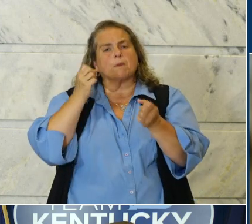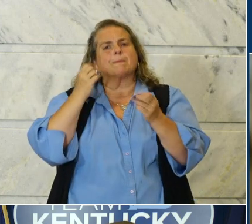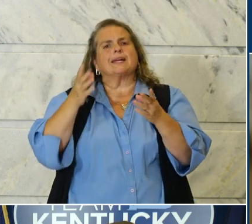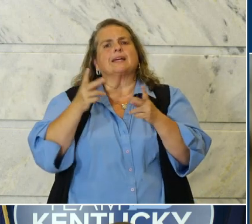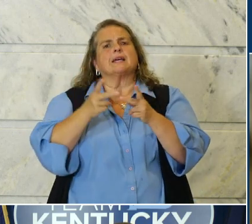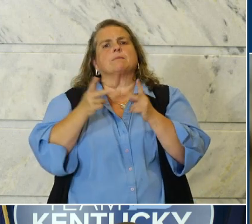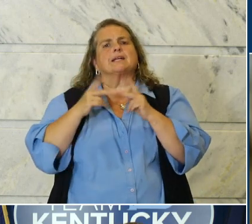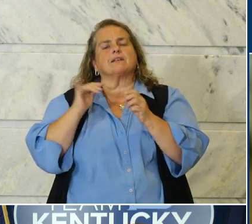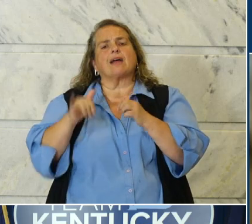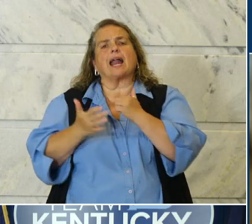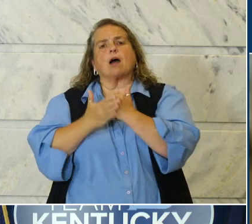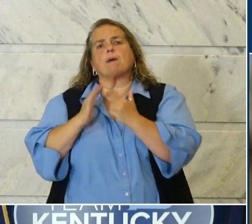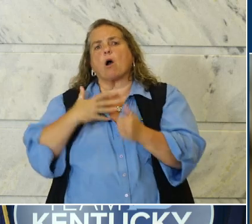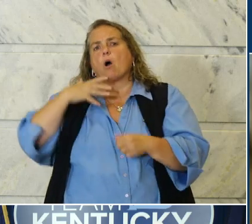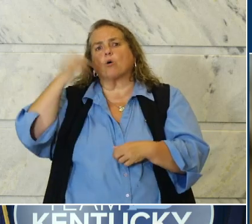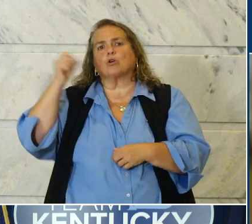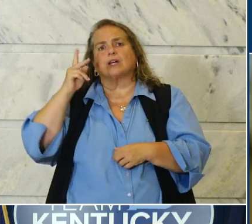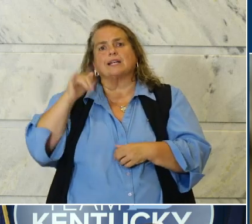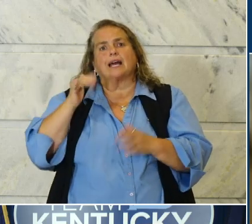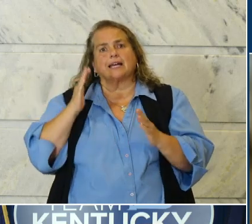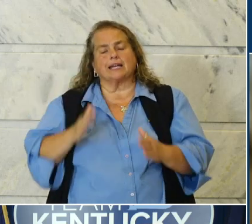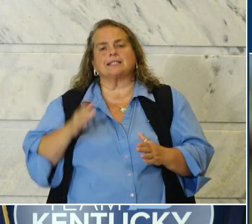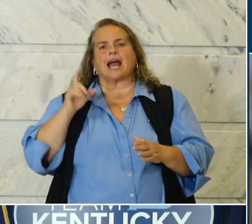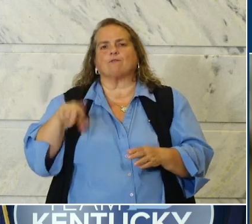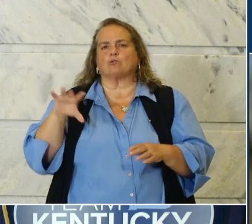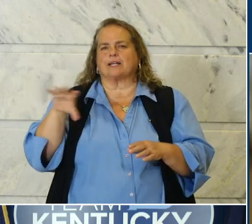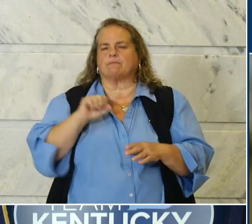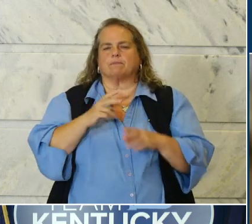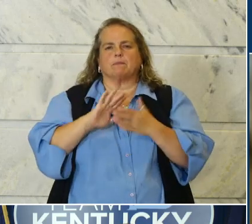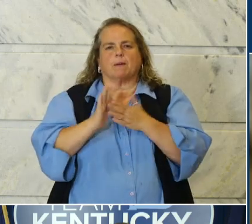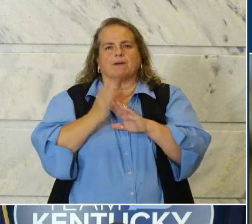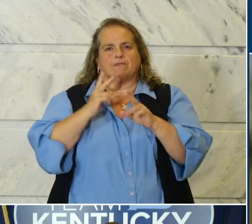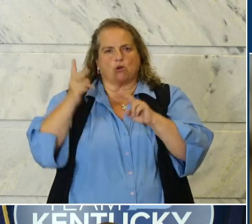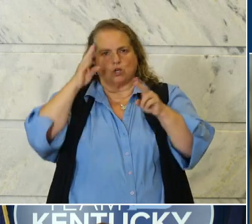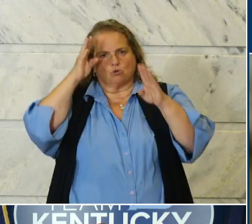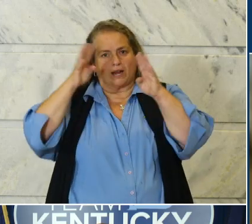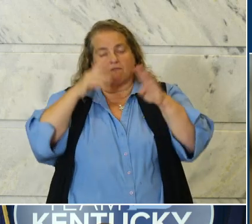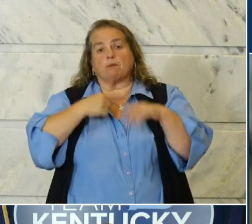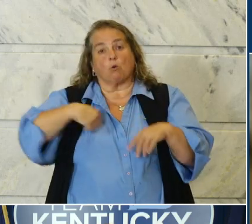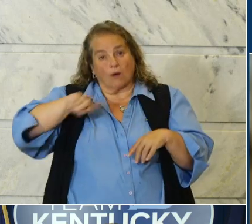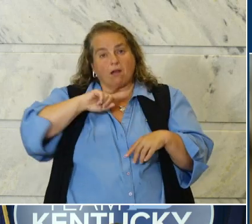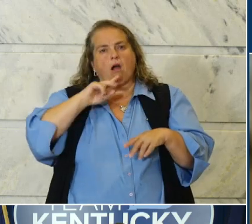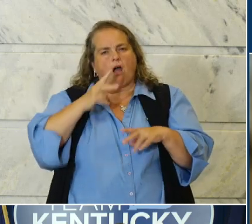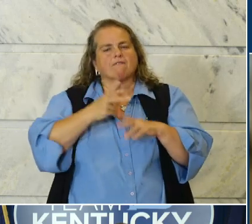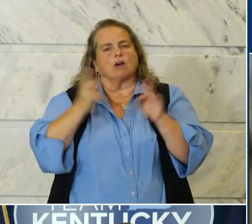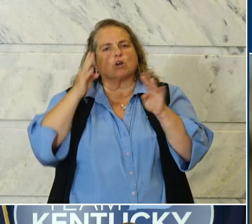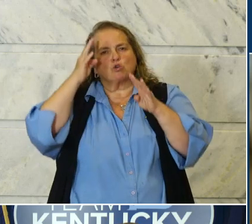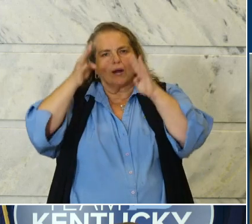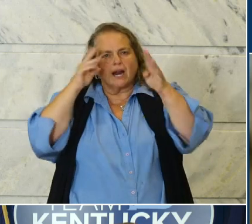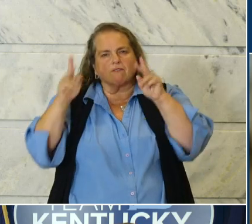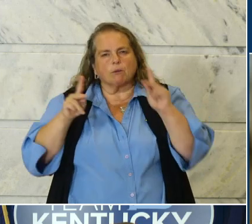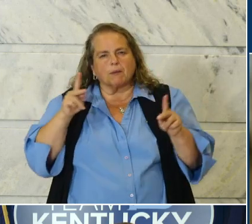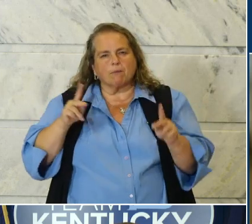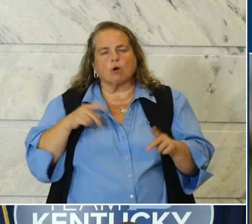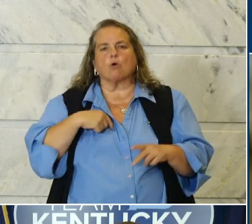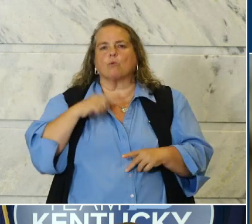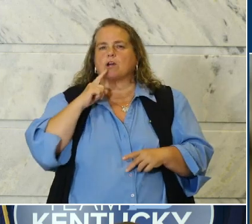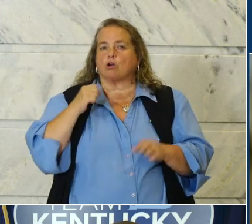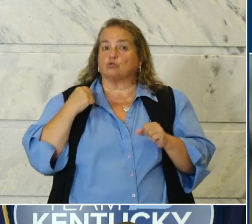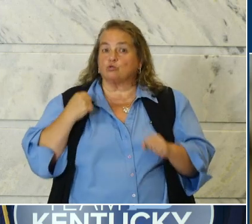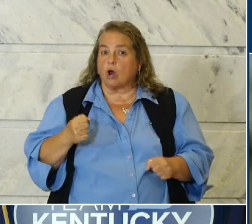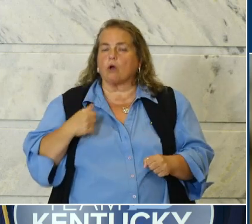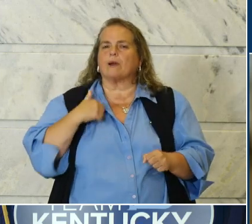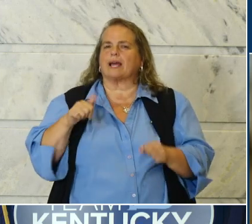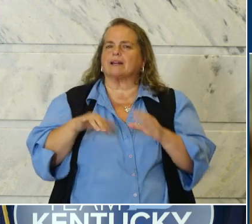older Kentuckians have had to get so creative, but we are creative people. We're not only resilient, but we can all find those